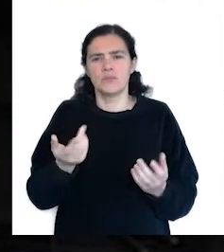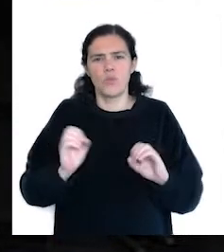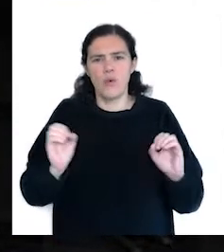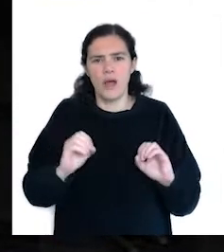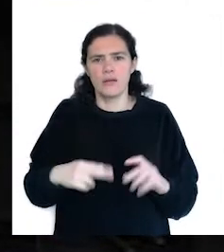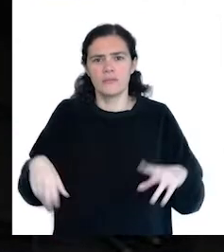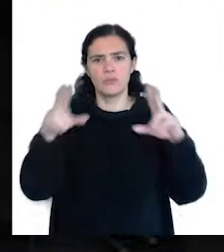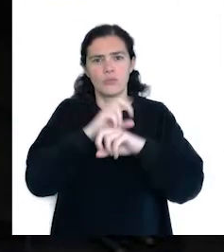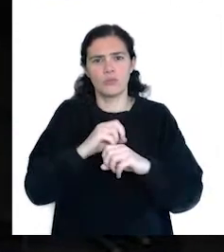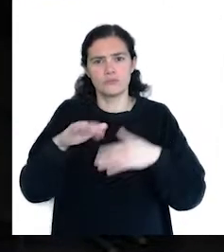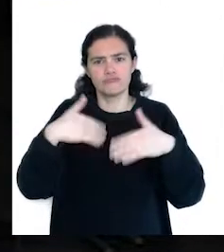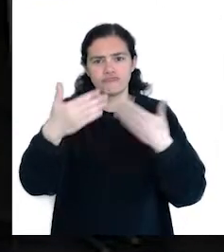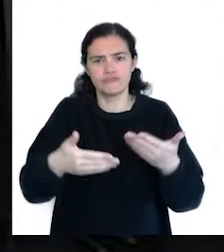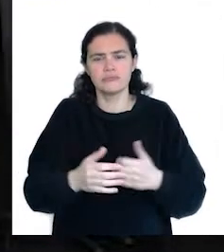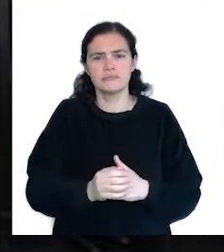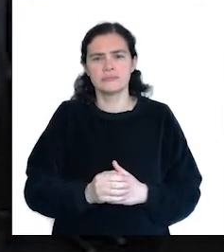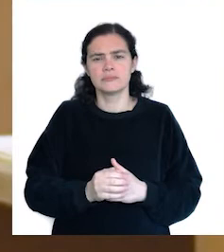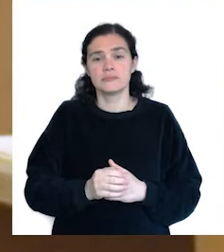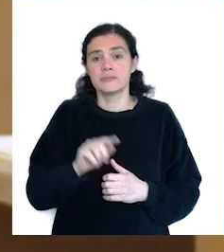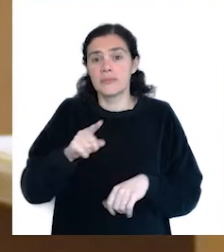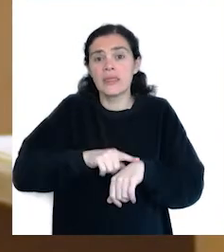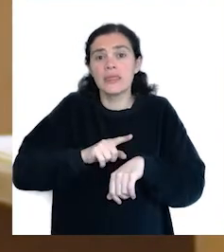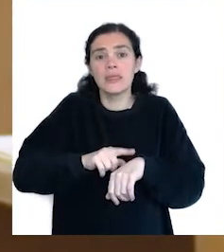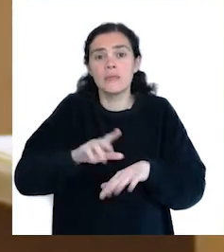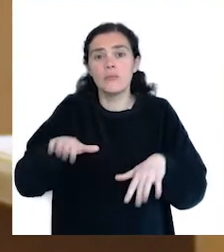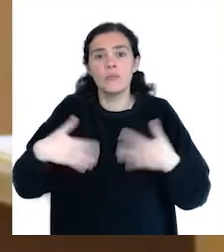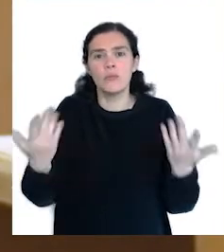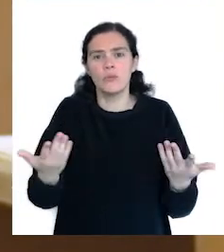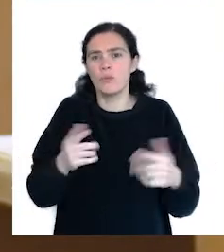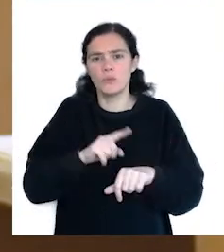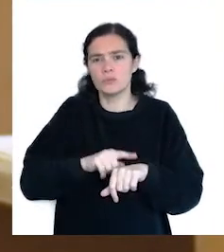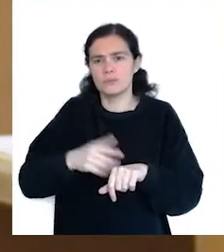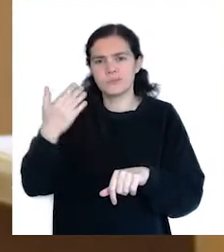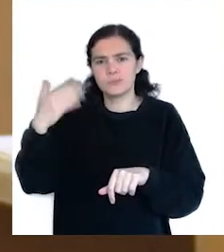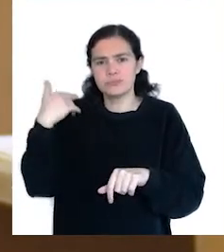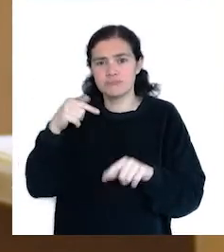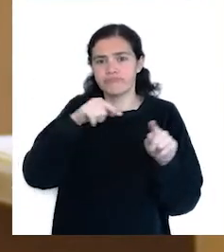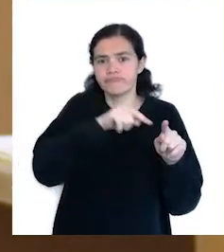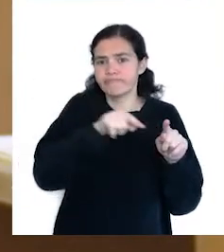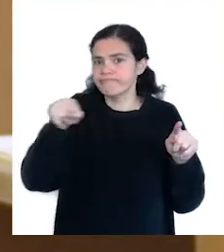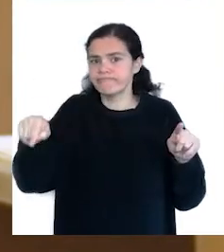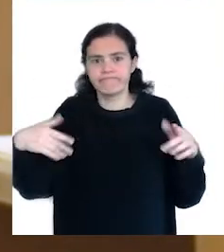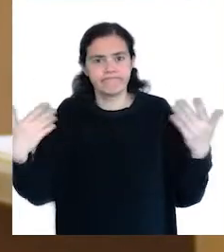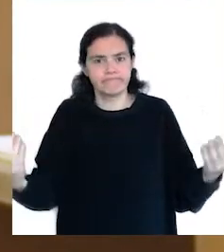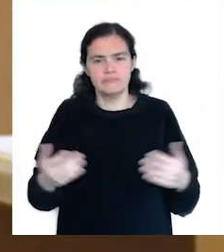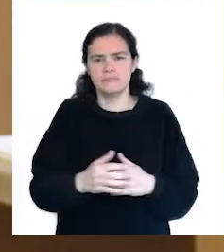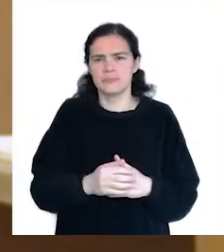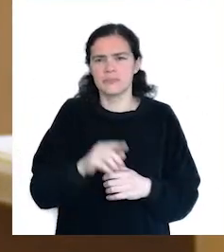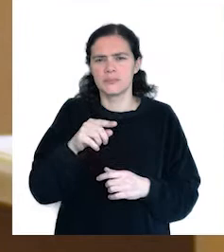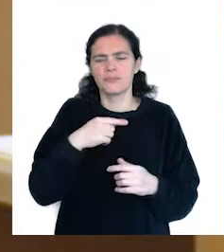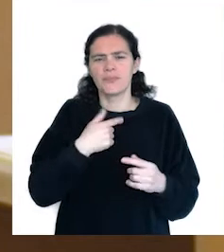no modern avant-garde that at one point or